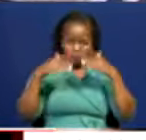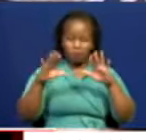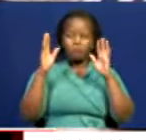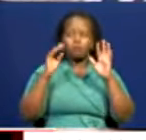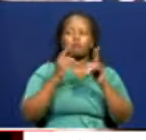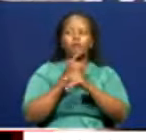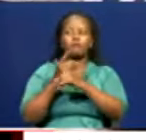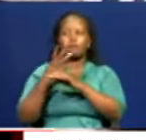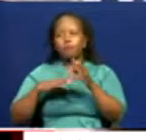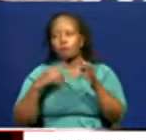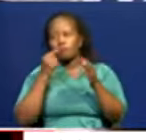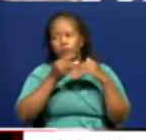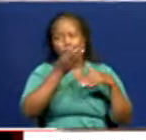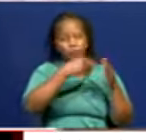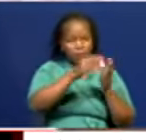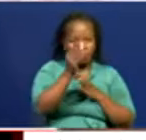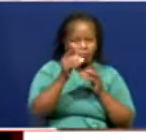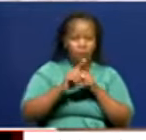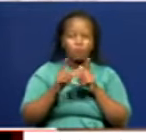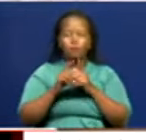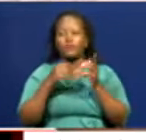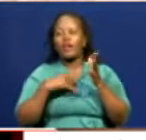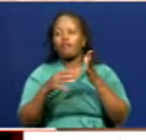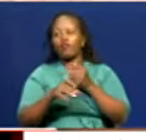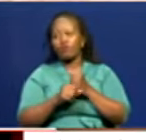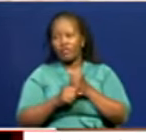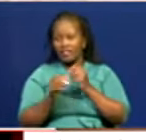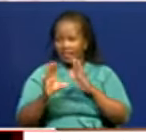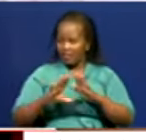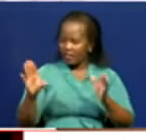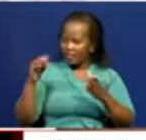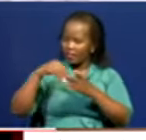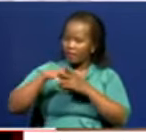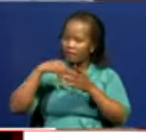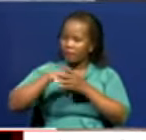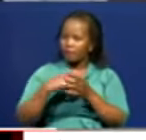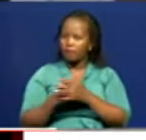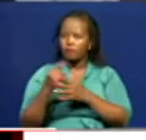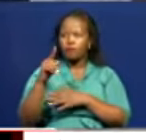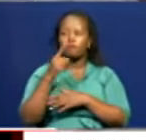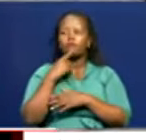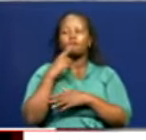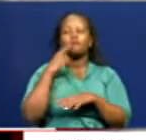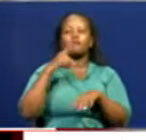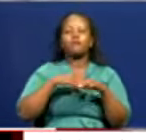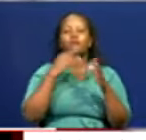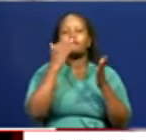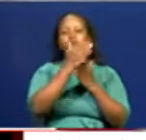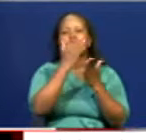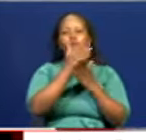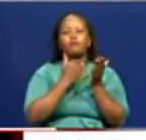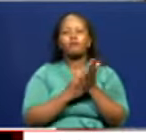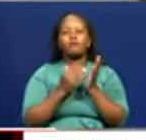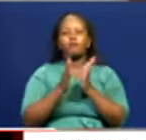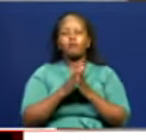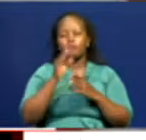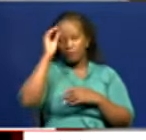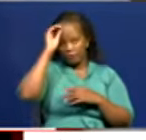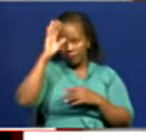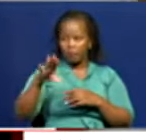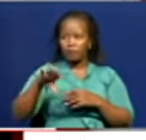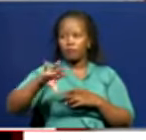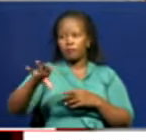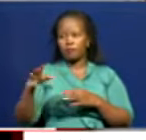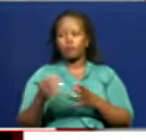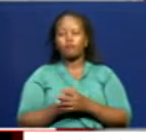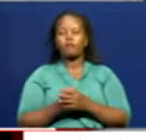buyers and restore confidence in land investment. He spoke during a sensitization forum in Kiambu County. Kama wewe